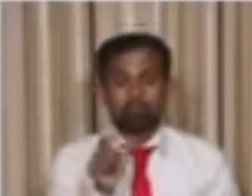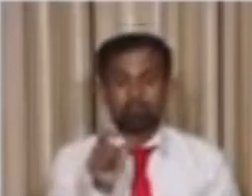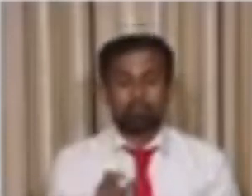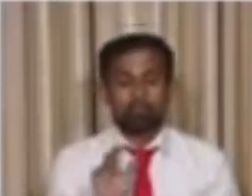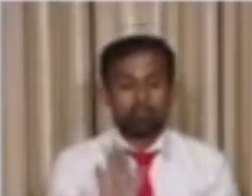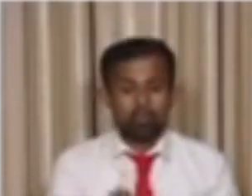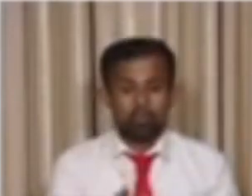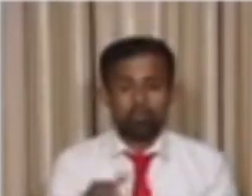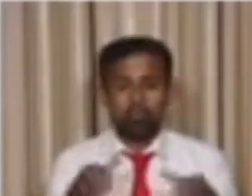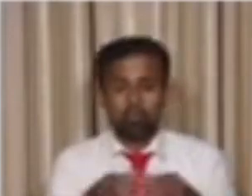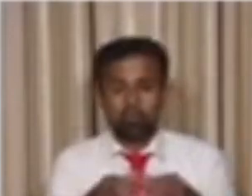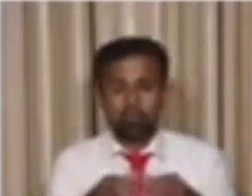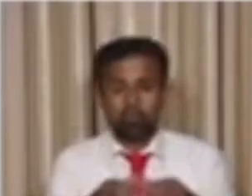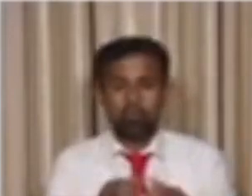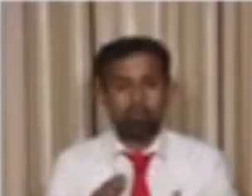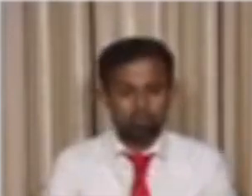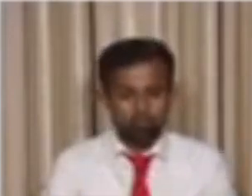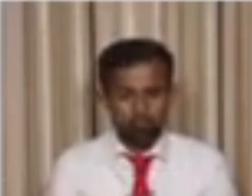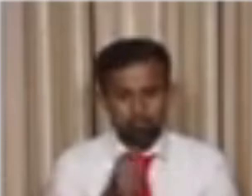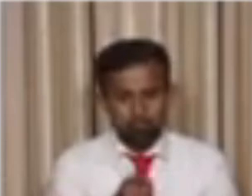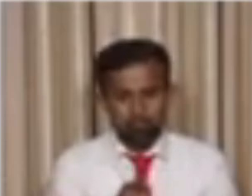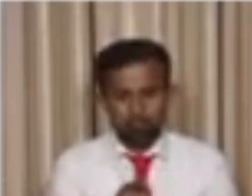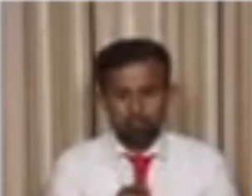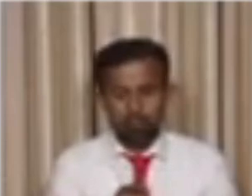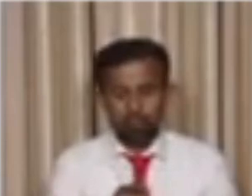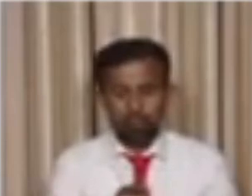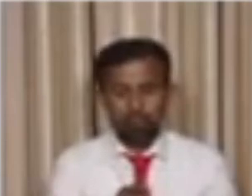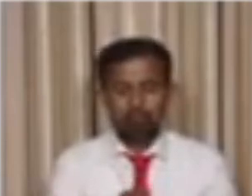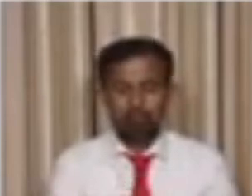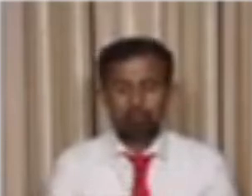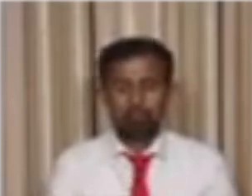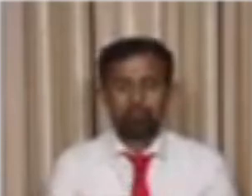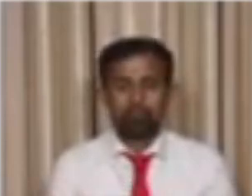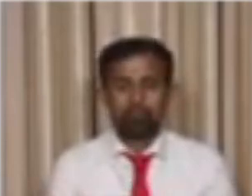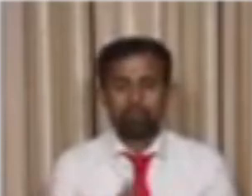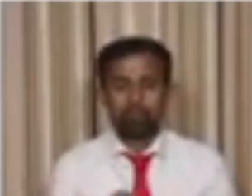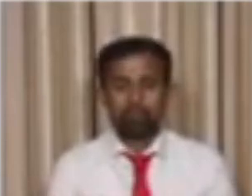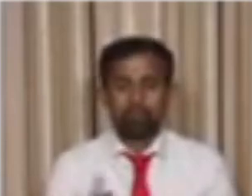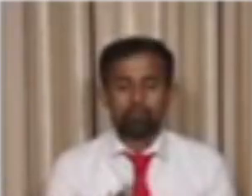Tamils for disenfranchising them in